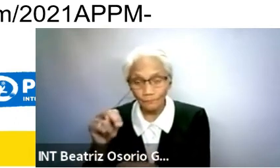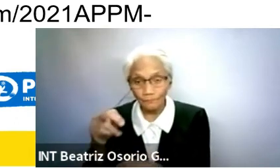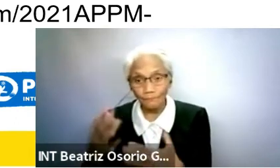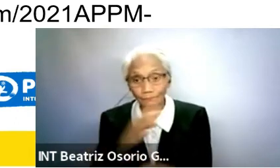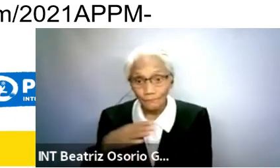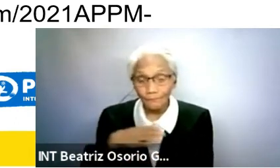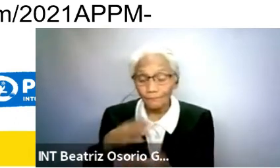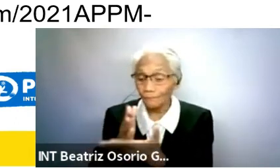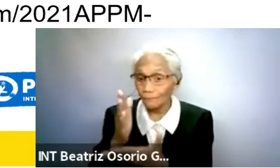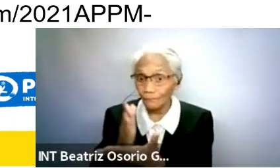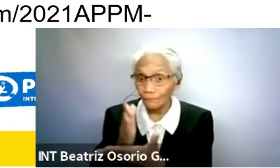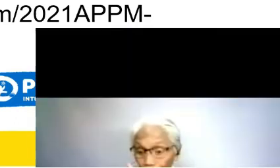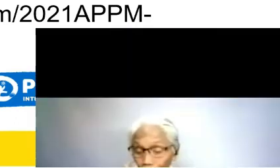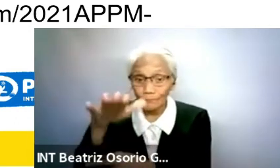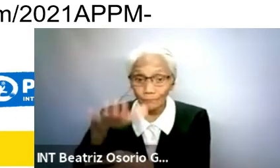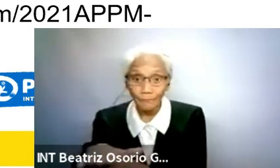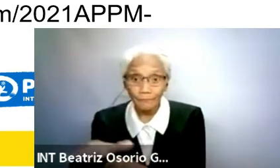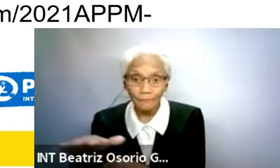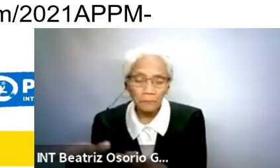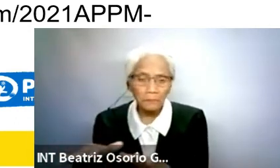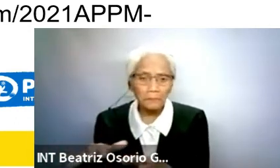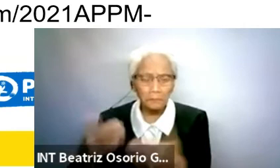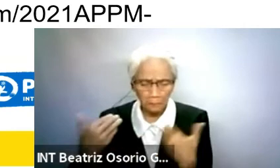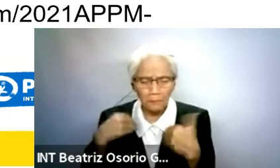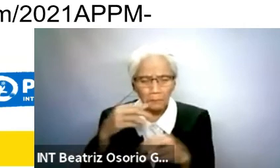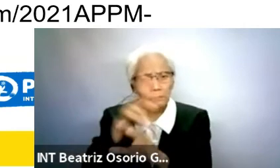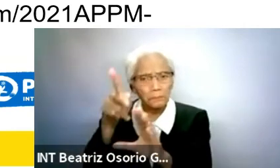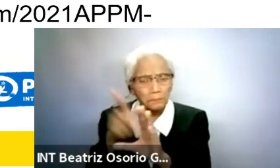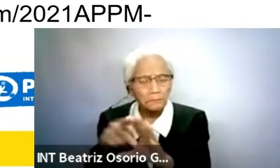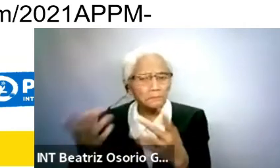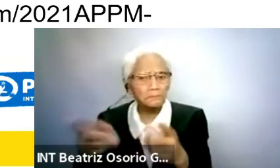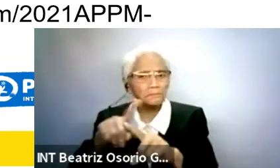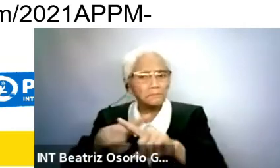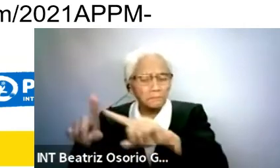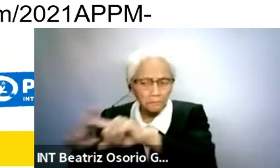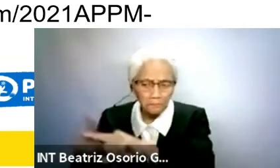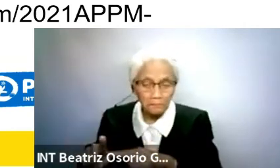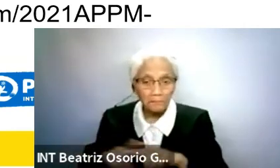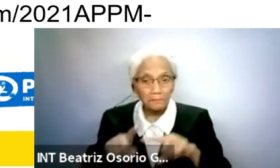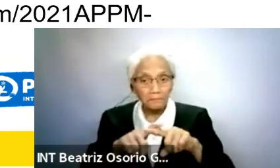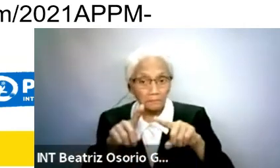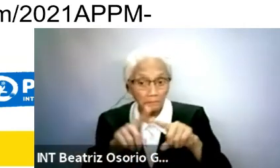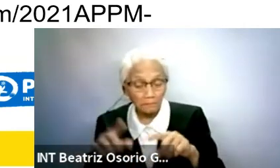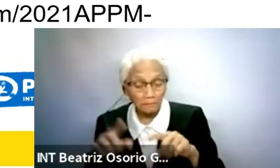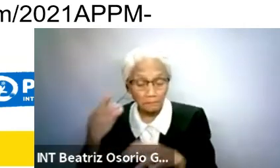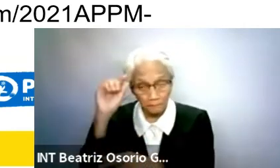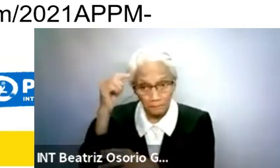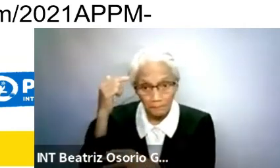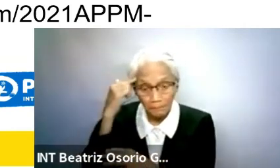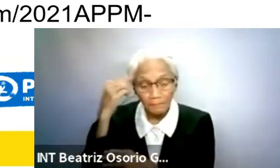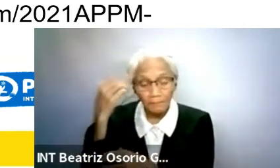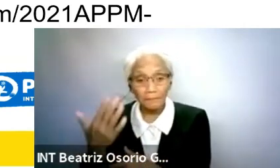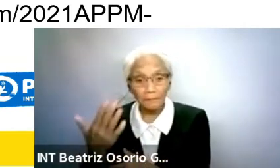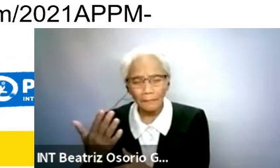Child. We had some participants from various UN bodies and government. And